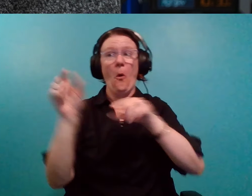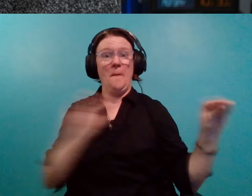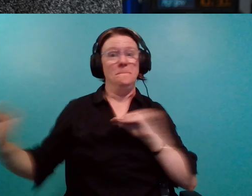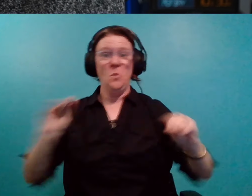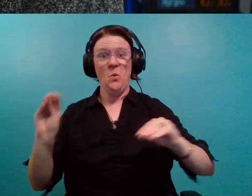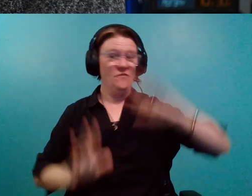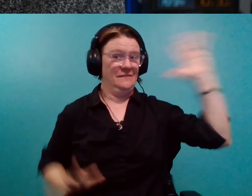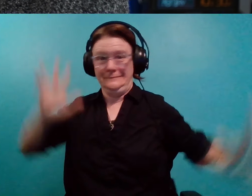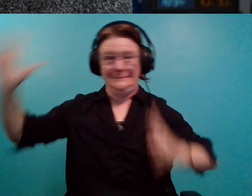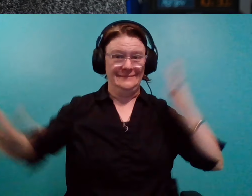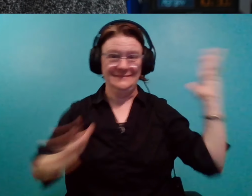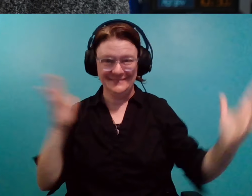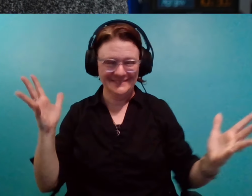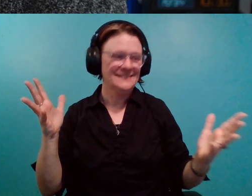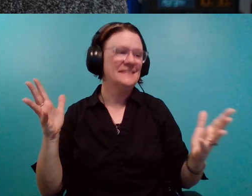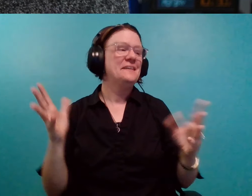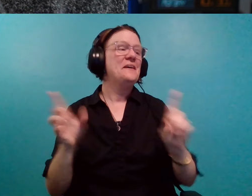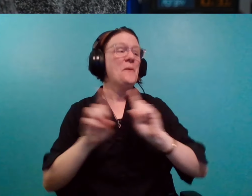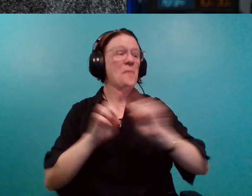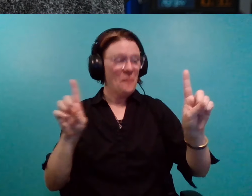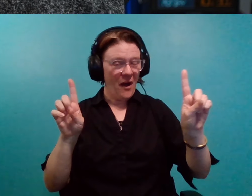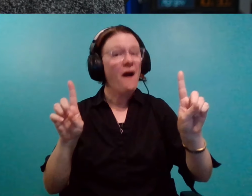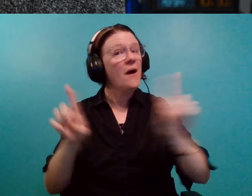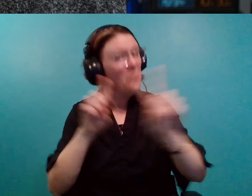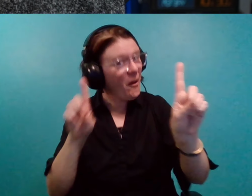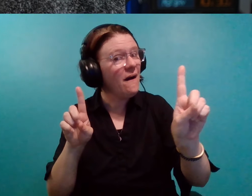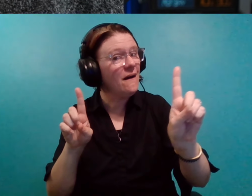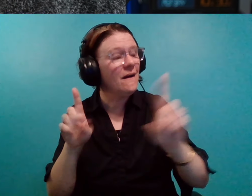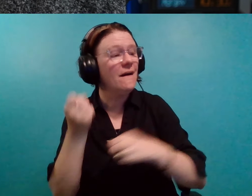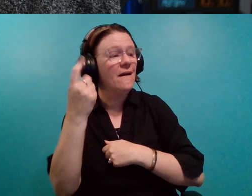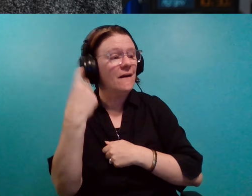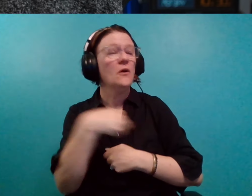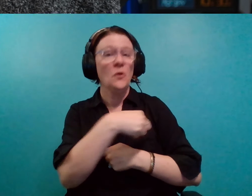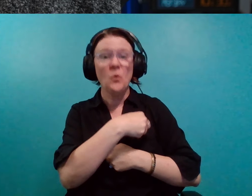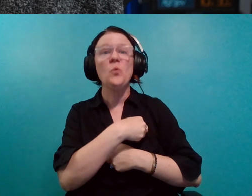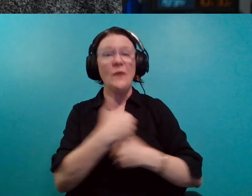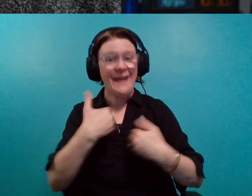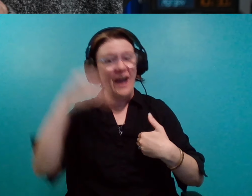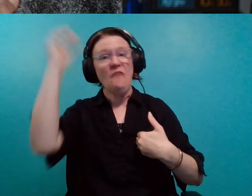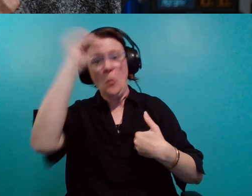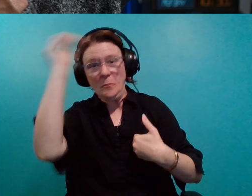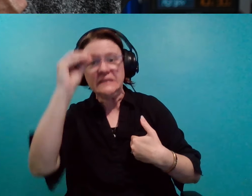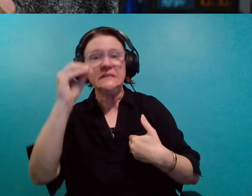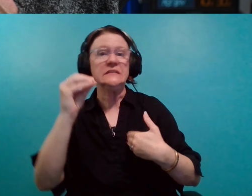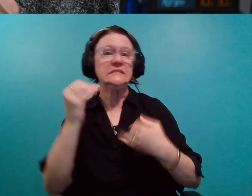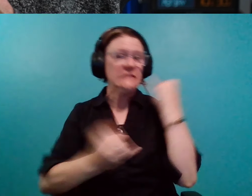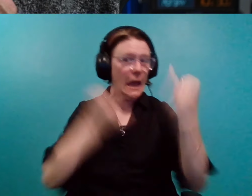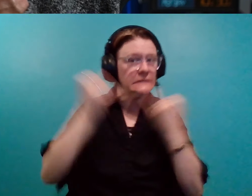over. But we have a